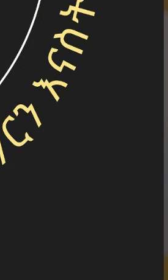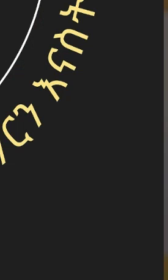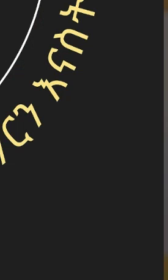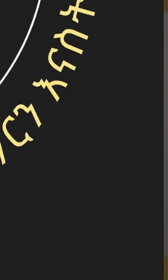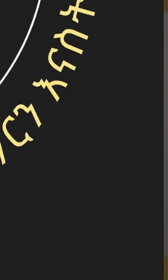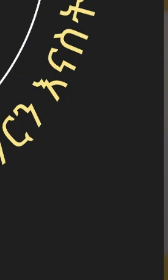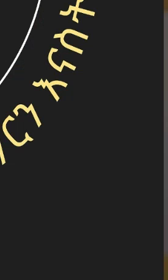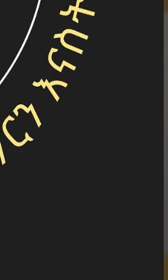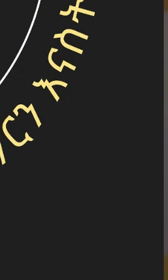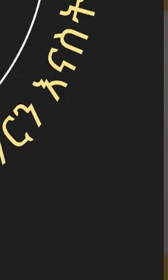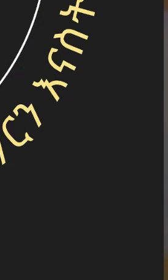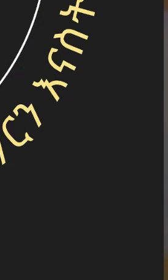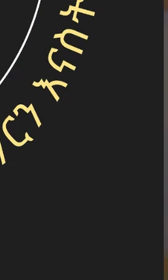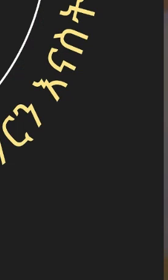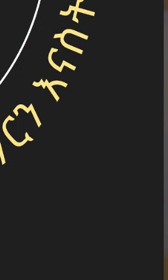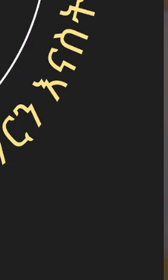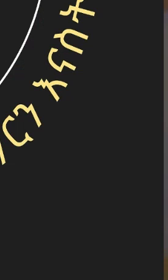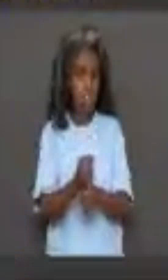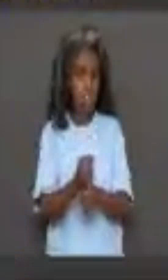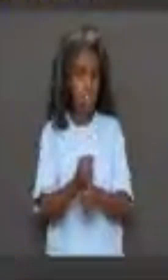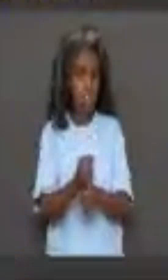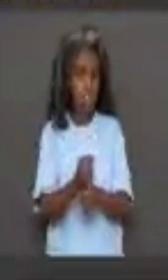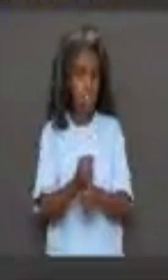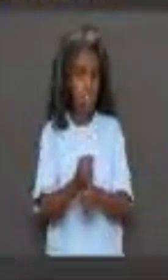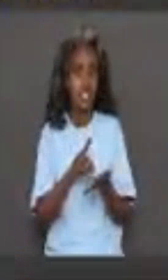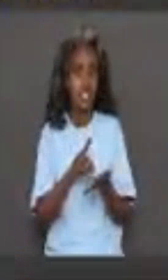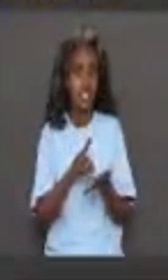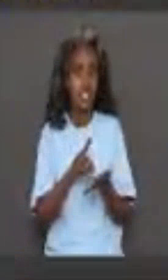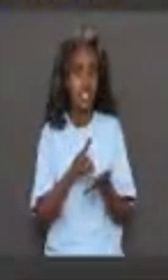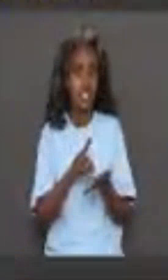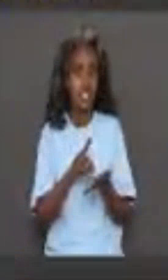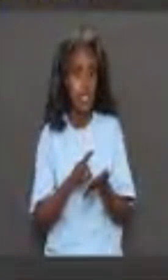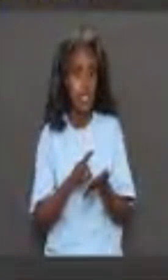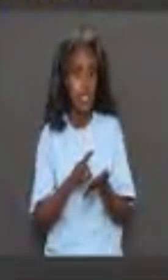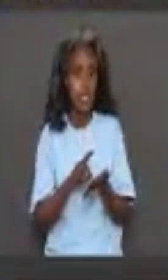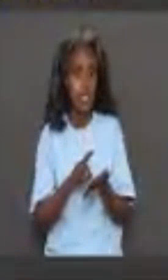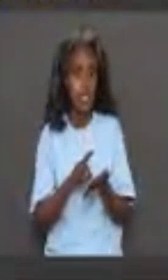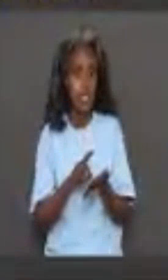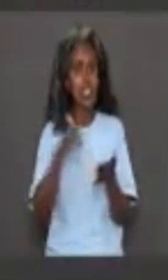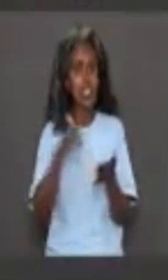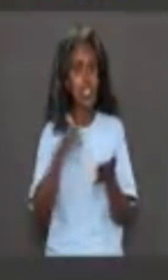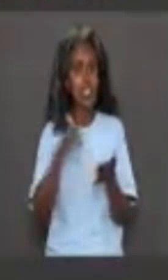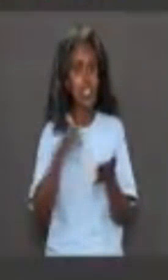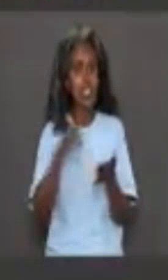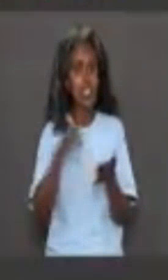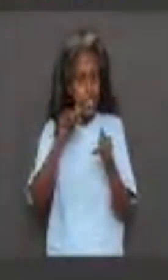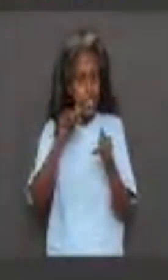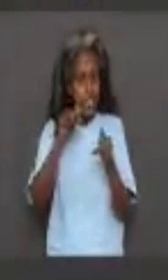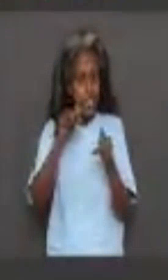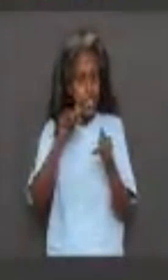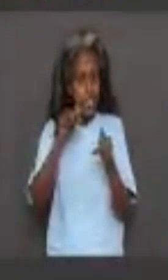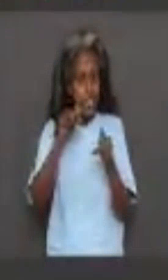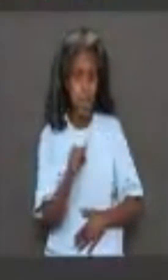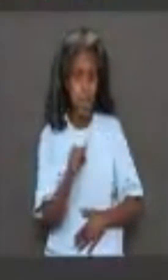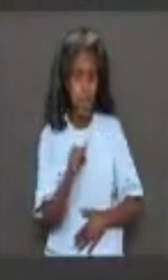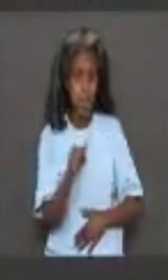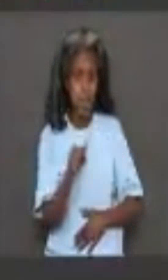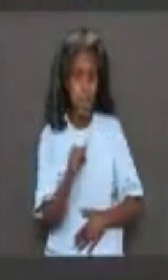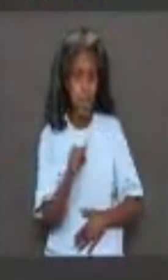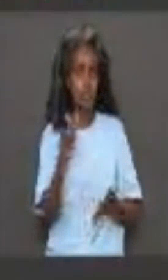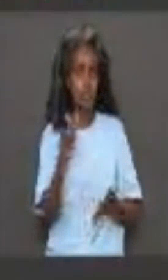generalizations. A decimal that is neither a terminating nor